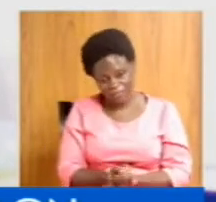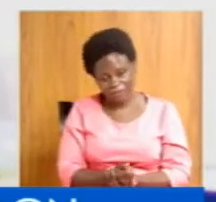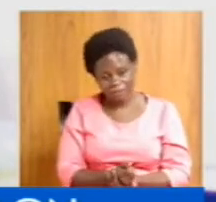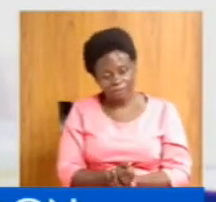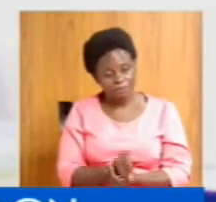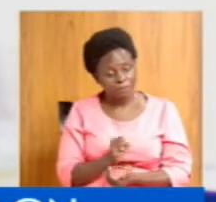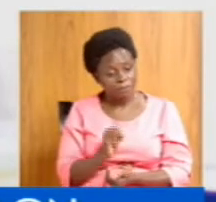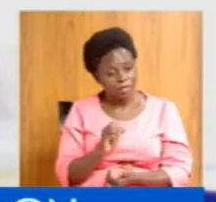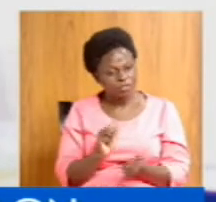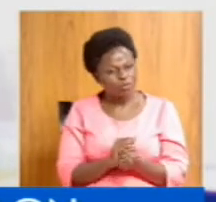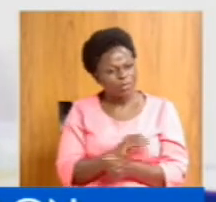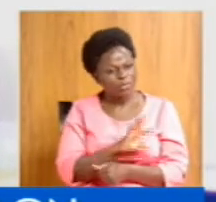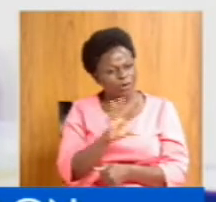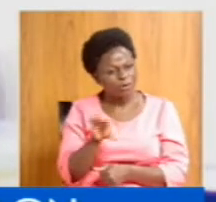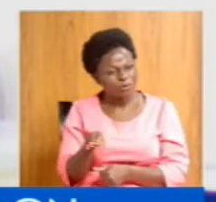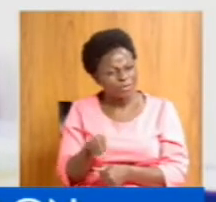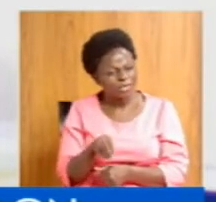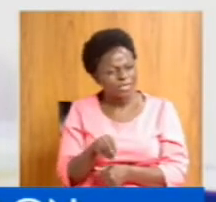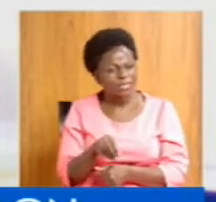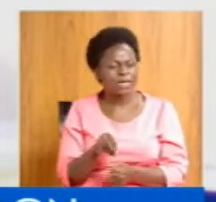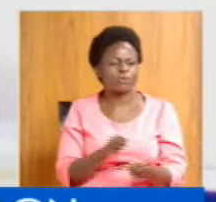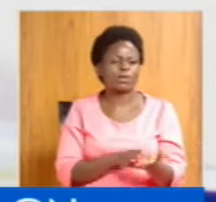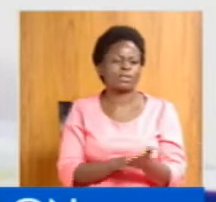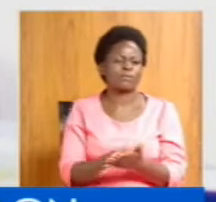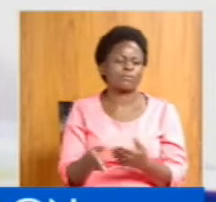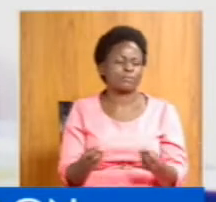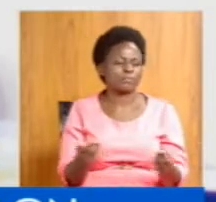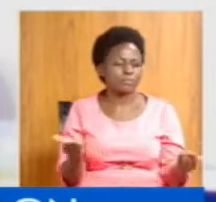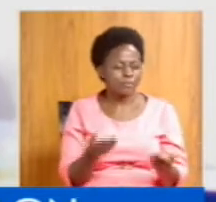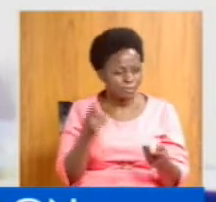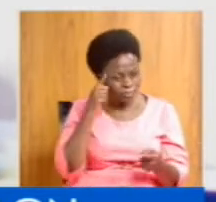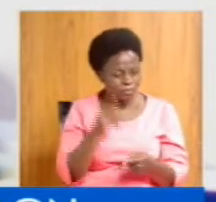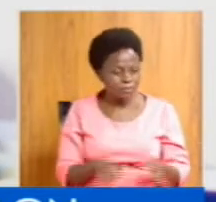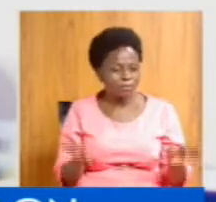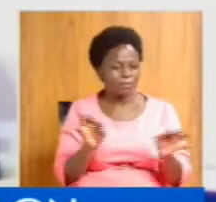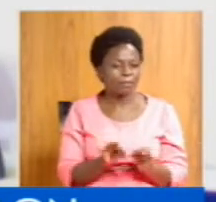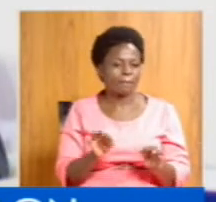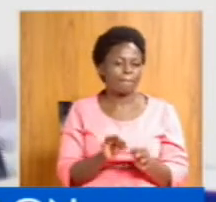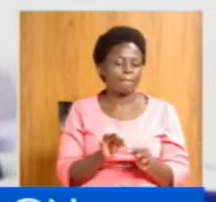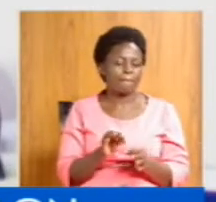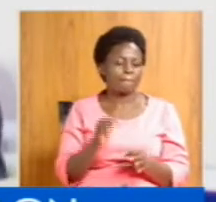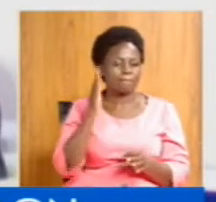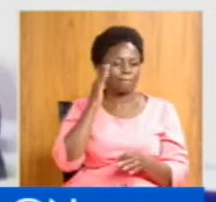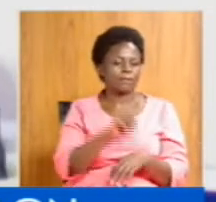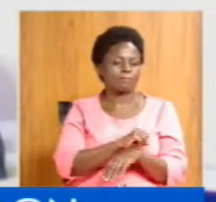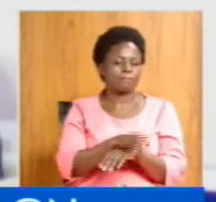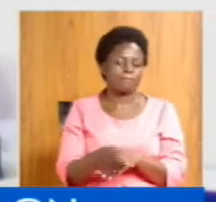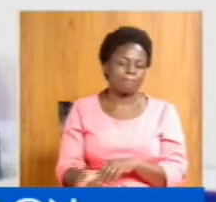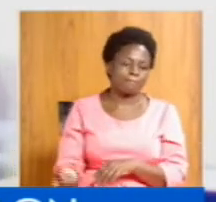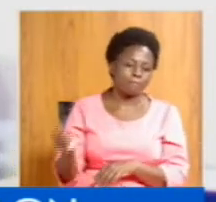so with all this where should we be spending money and I think this is very important we know COVID came